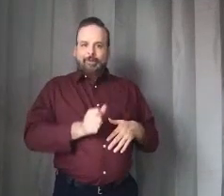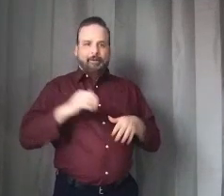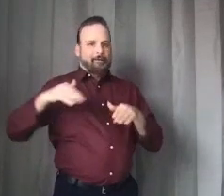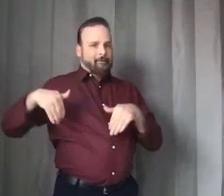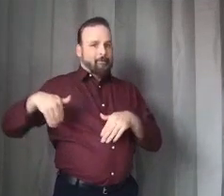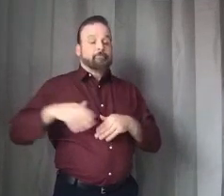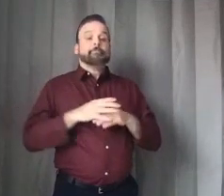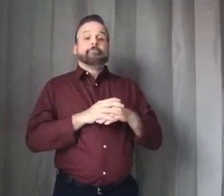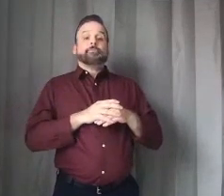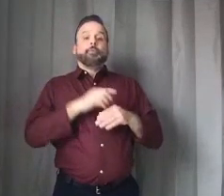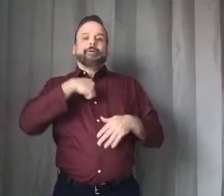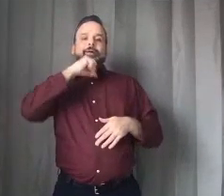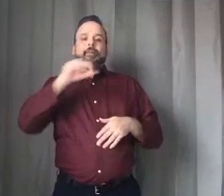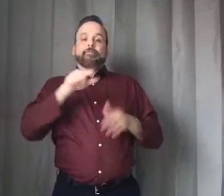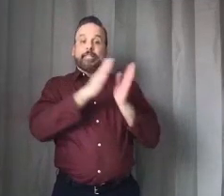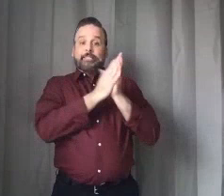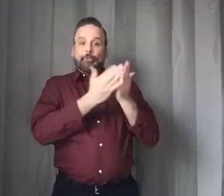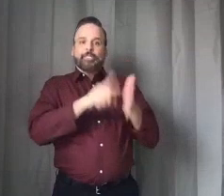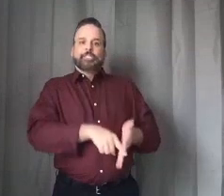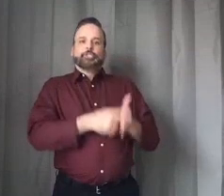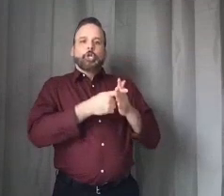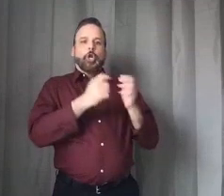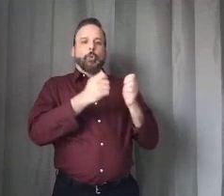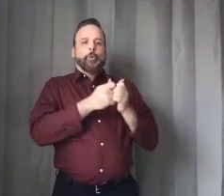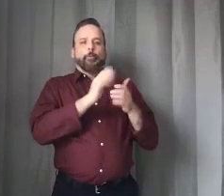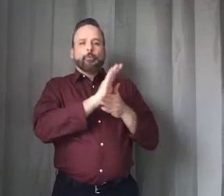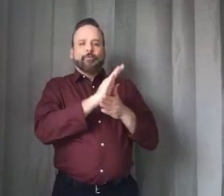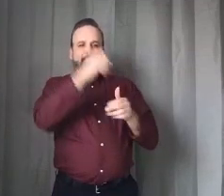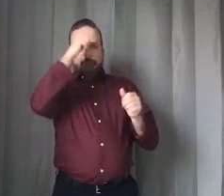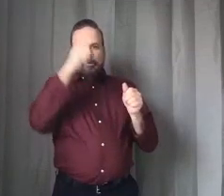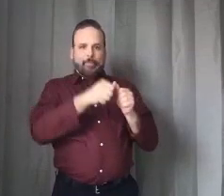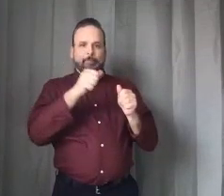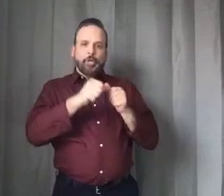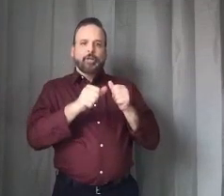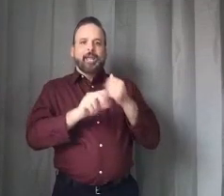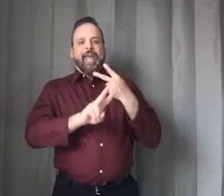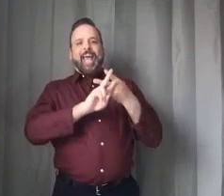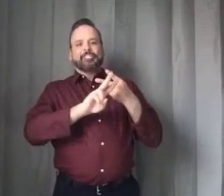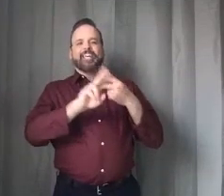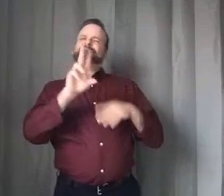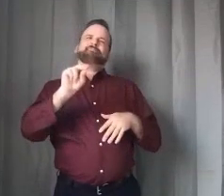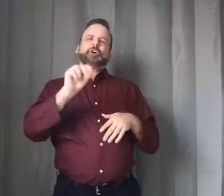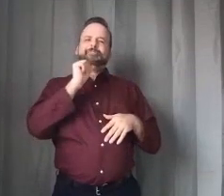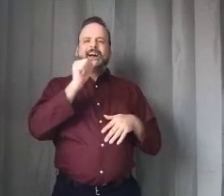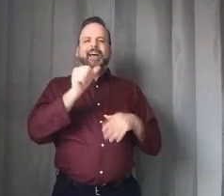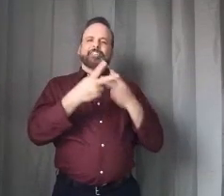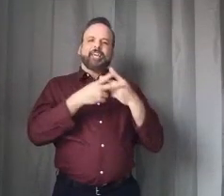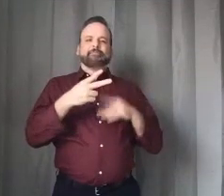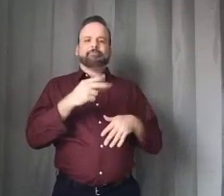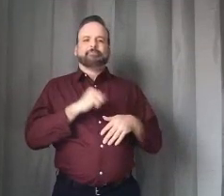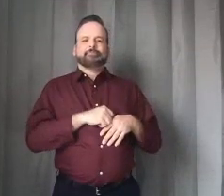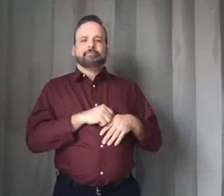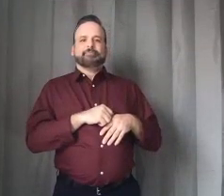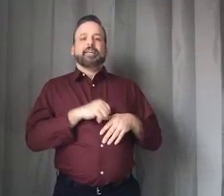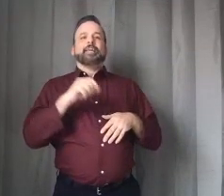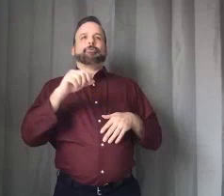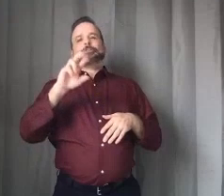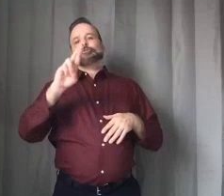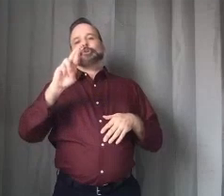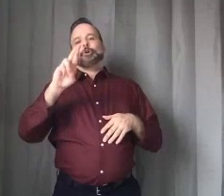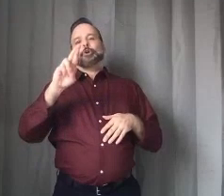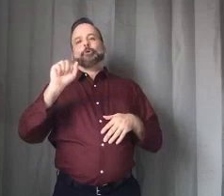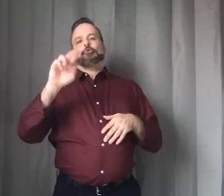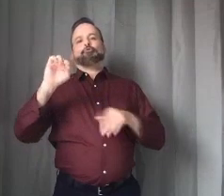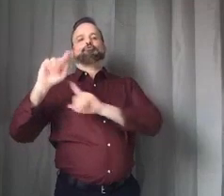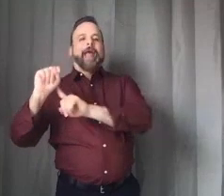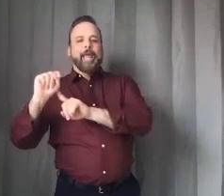was, it started with movies. I remember having this whole conversation, hashtag, or not, I always say hashtag, AKA our hashtag rant.